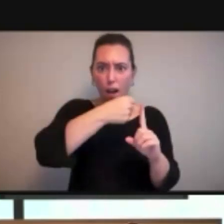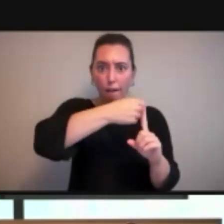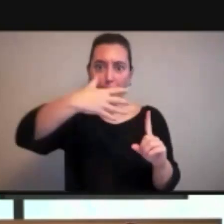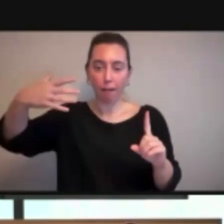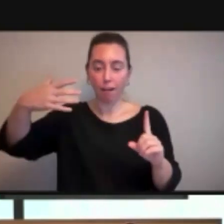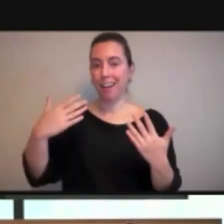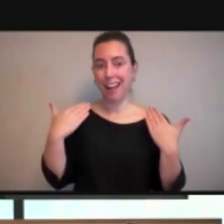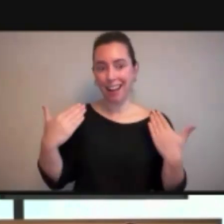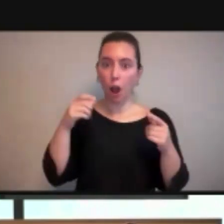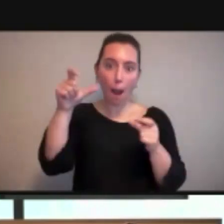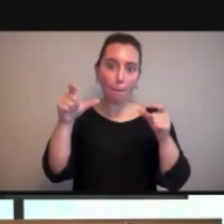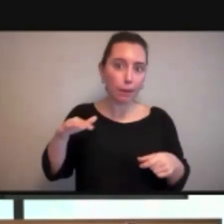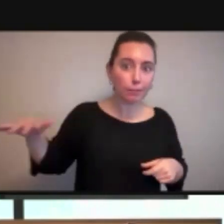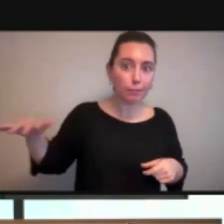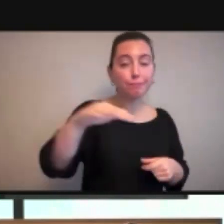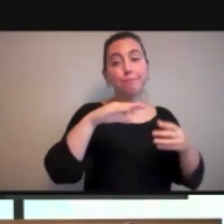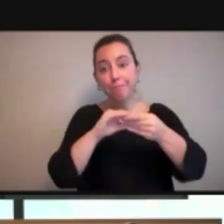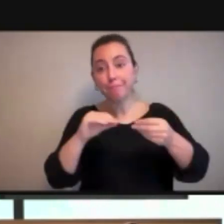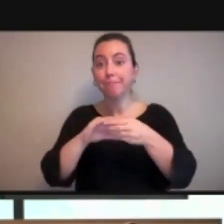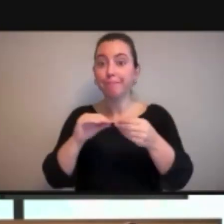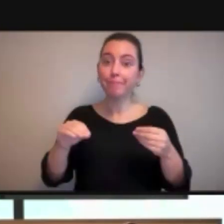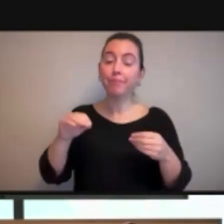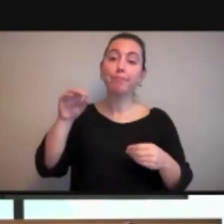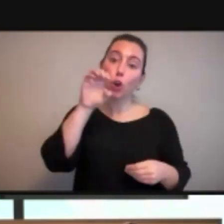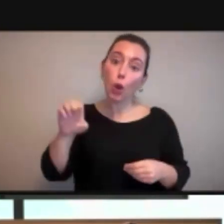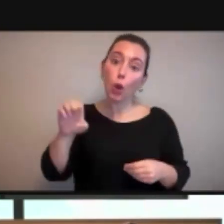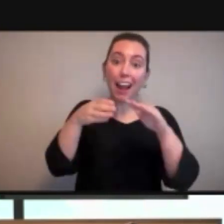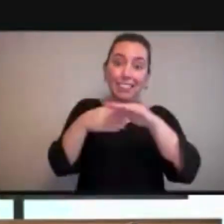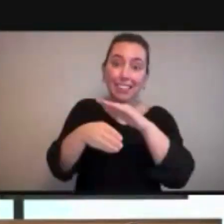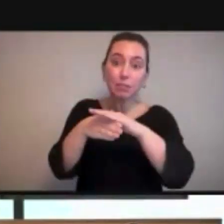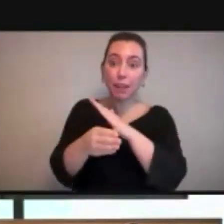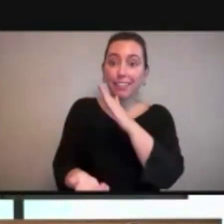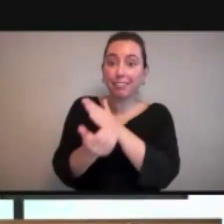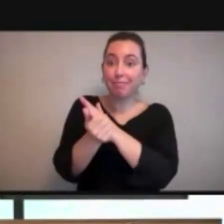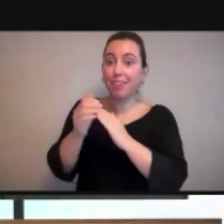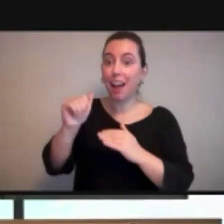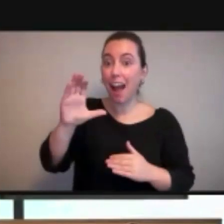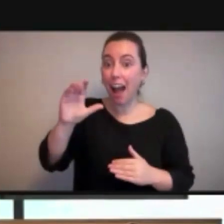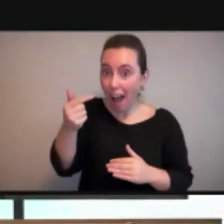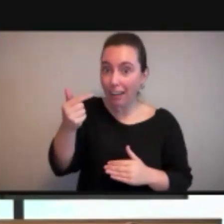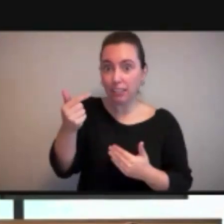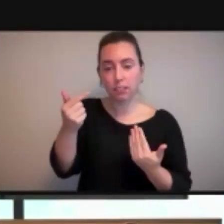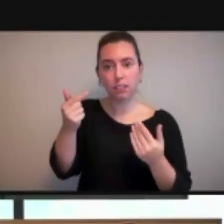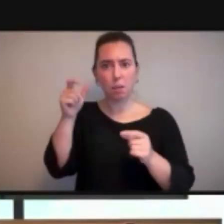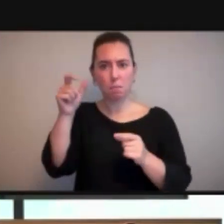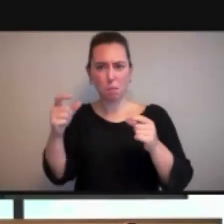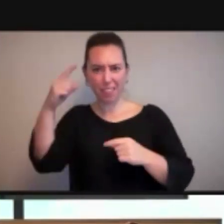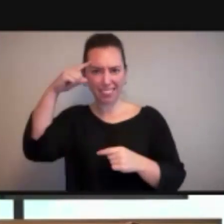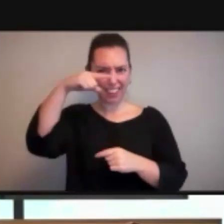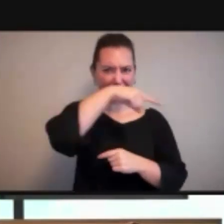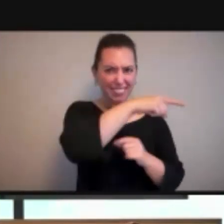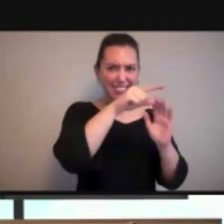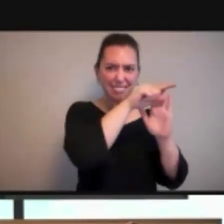talk about the European Accessibility Act every day, there is still a lot of confusion. Which law covers